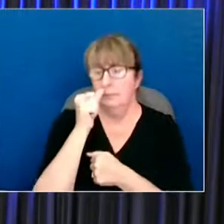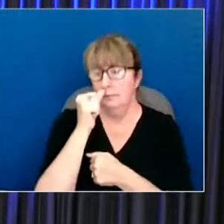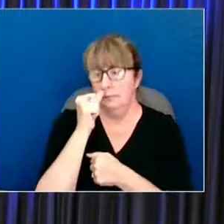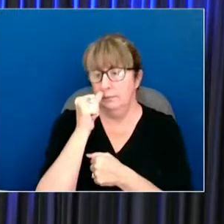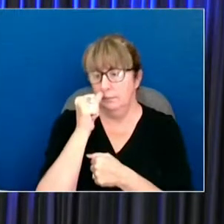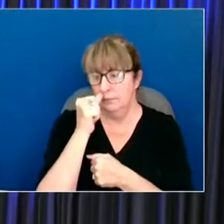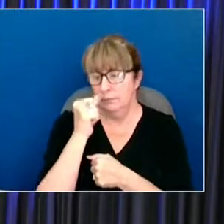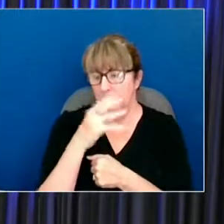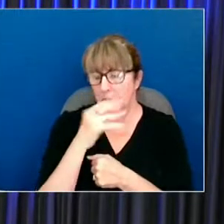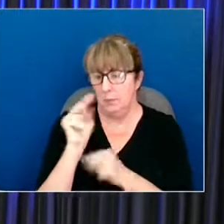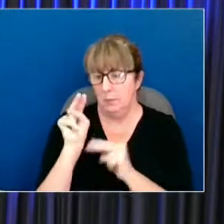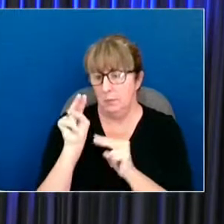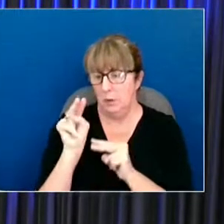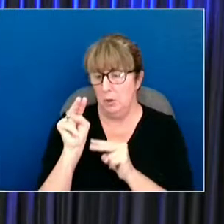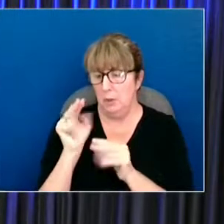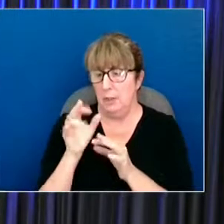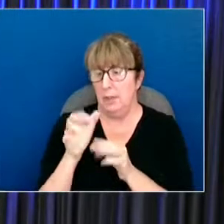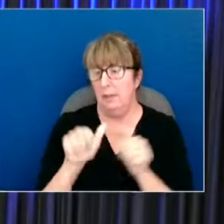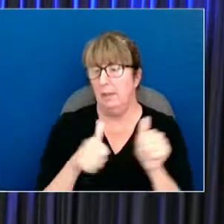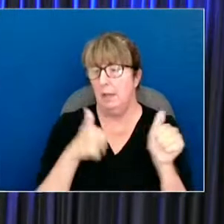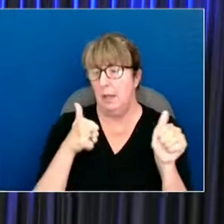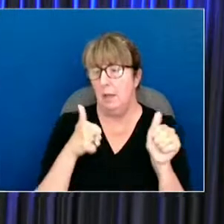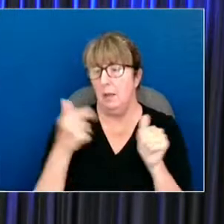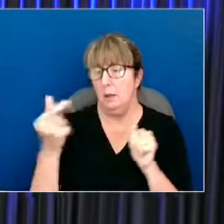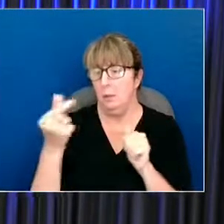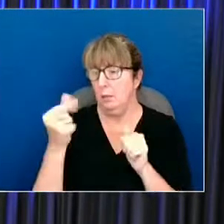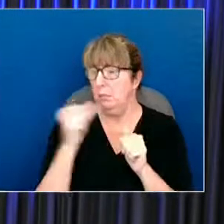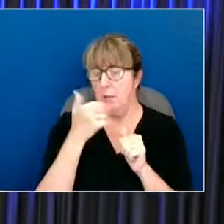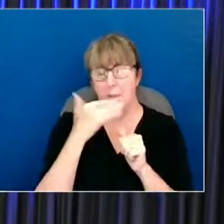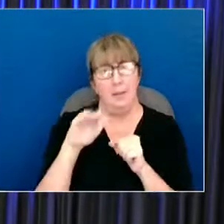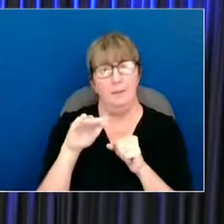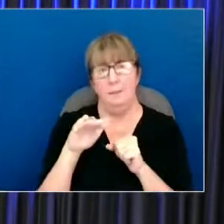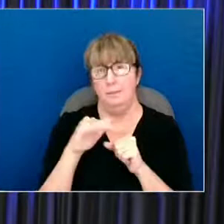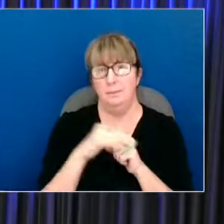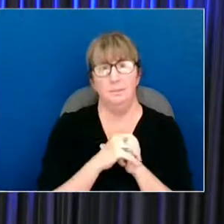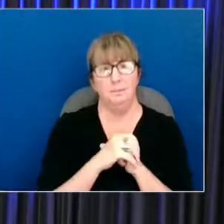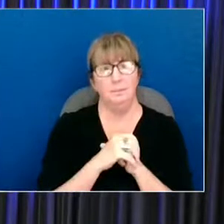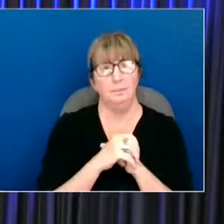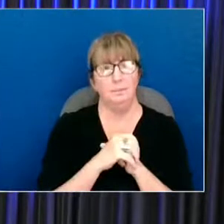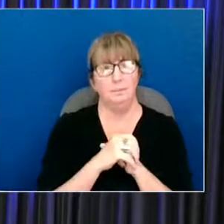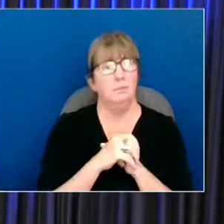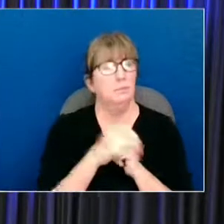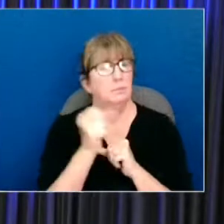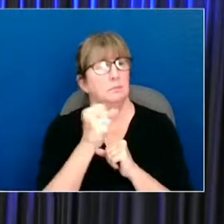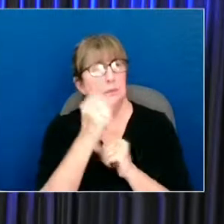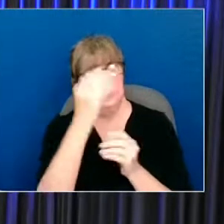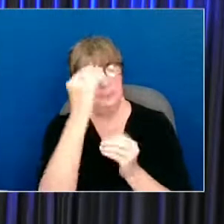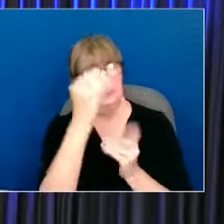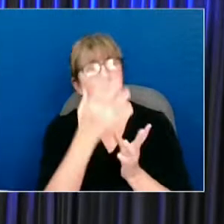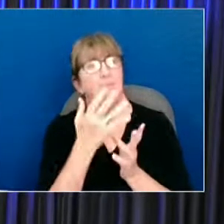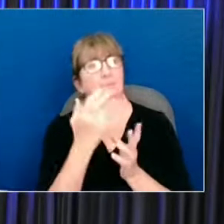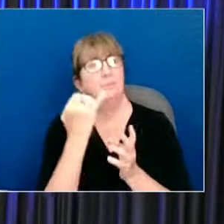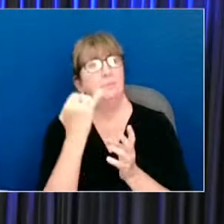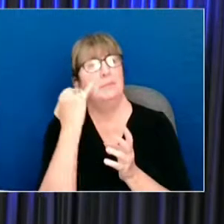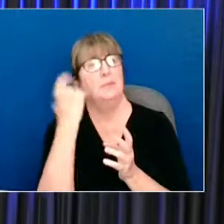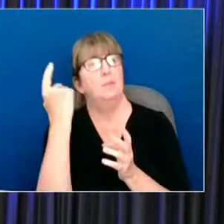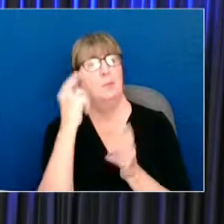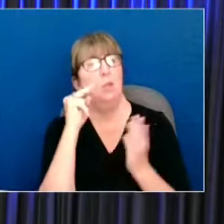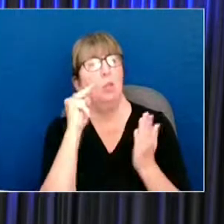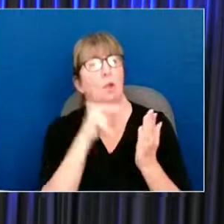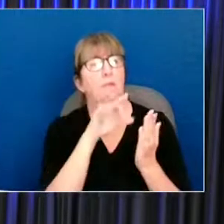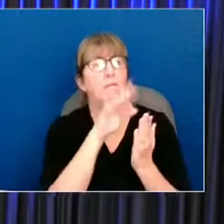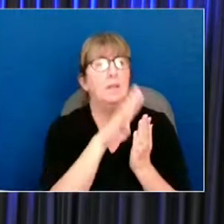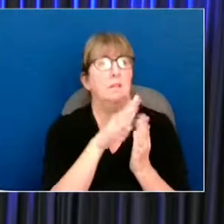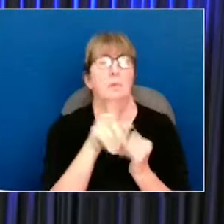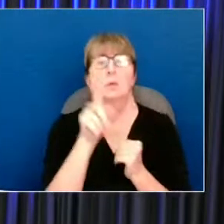it on Granicus, so it's actually not too bad. And it Yeah, no, but I'm just saying the difference, you know, if someone's streaming it on Facebook or streaming